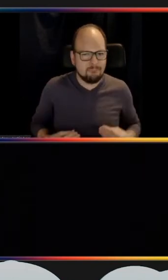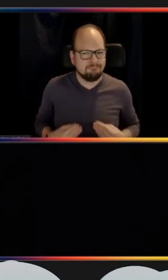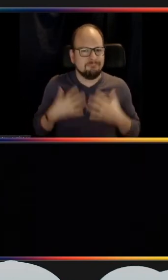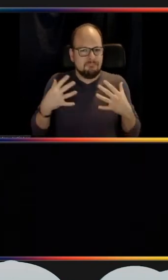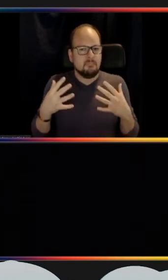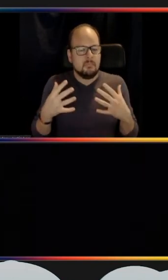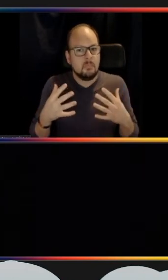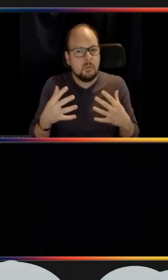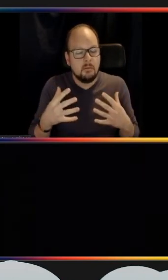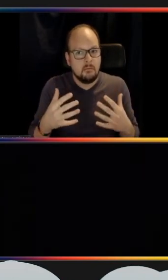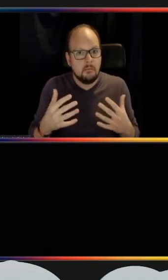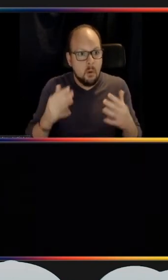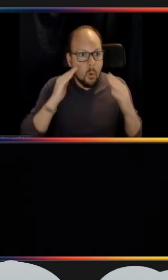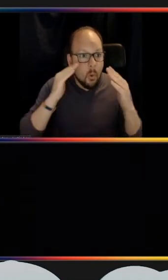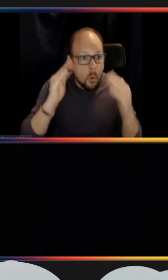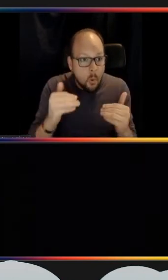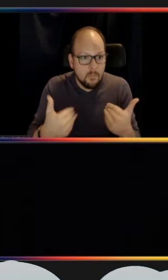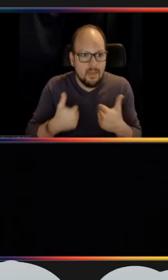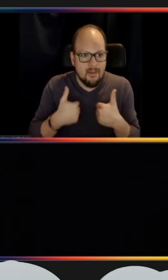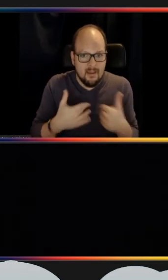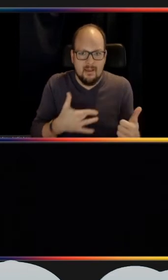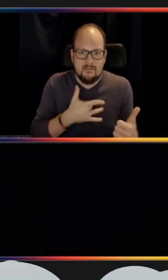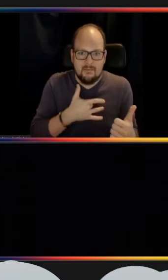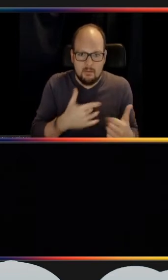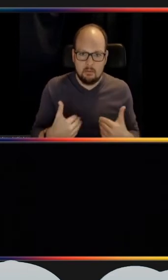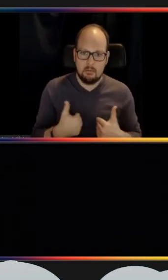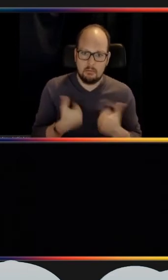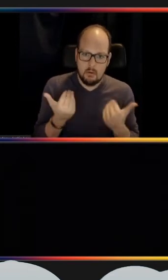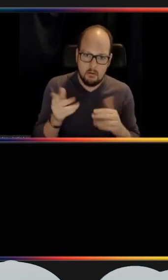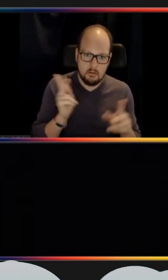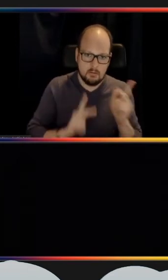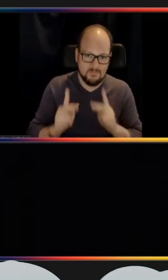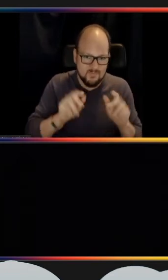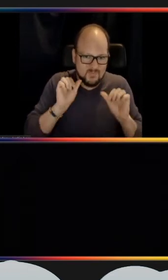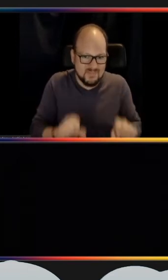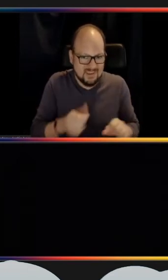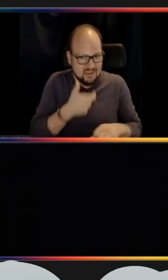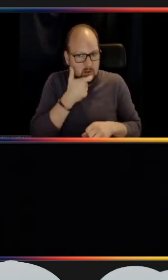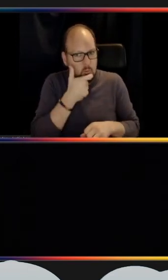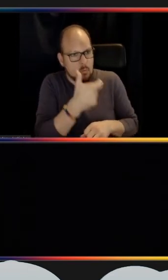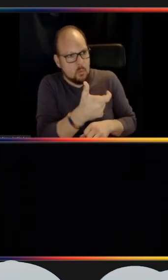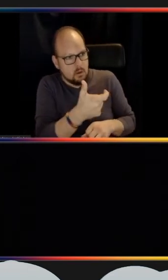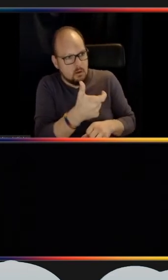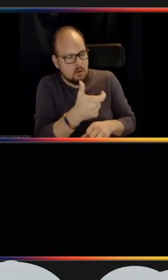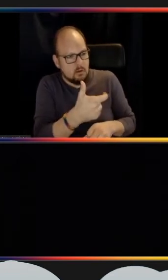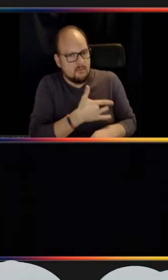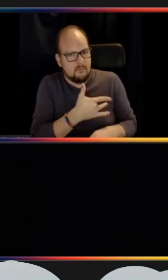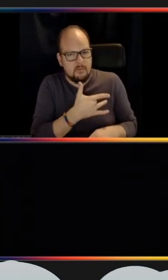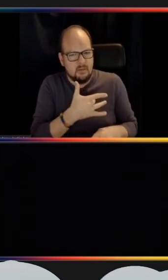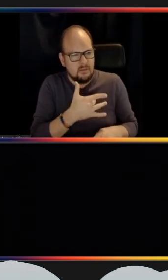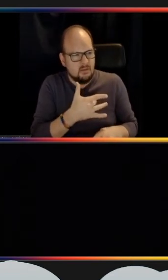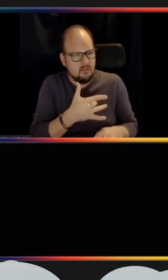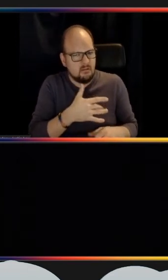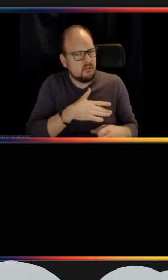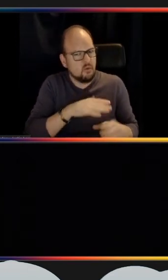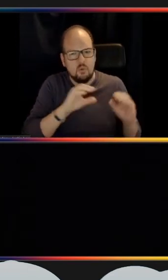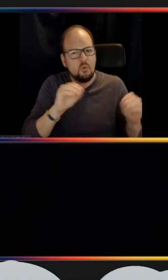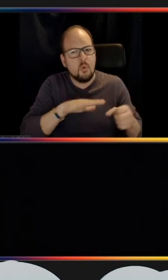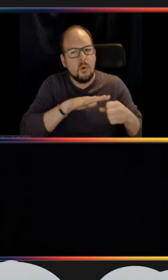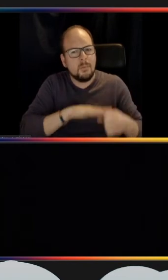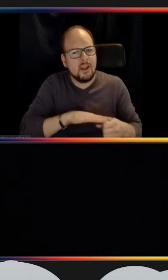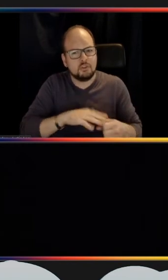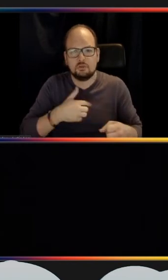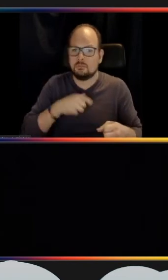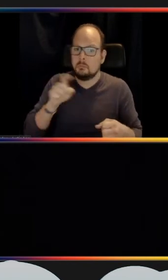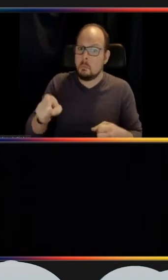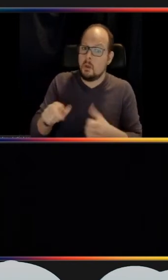much hope that young people are getting to see this show and don't feel pressure to be Hollywood 16 and